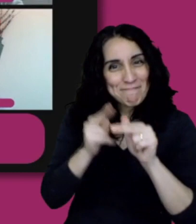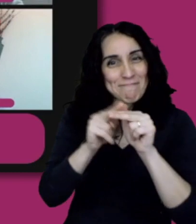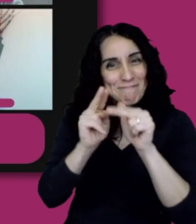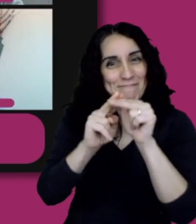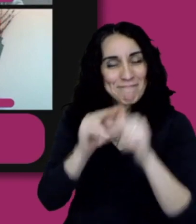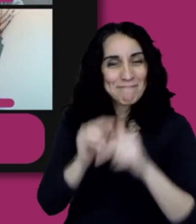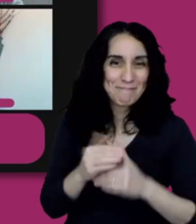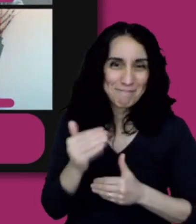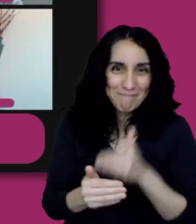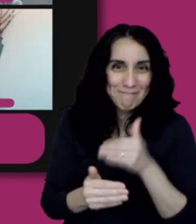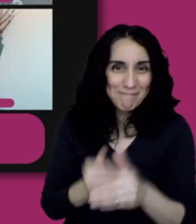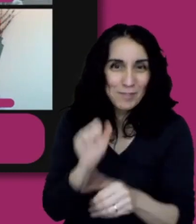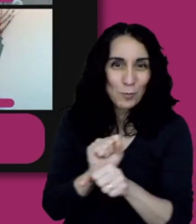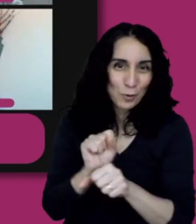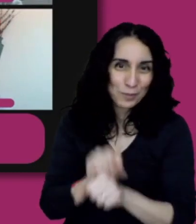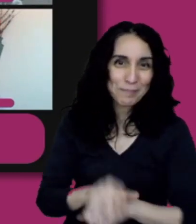other.